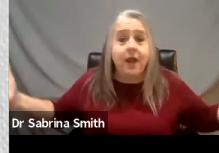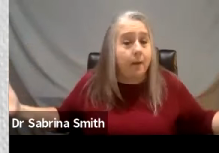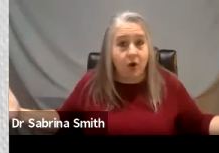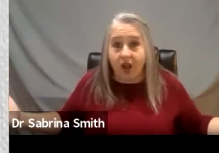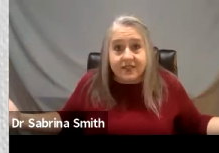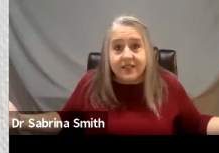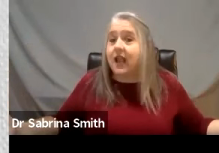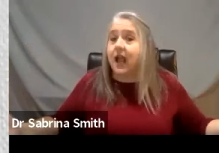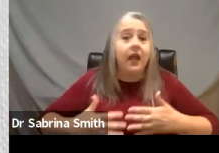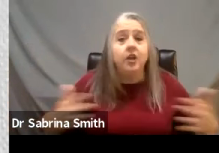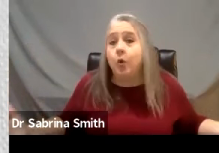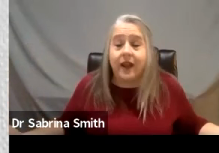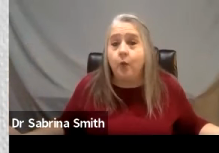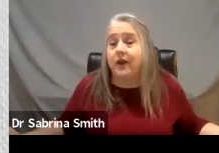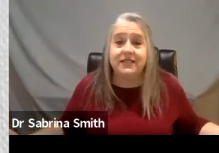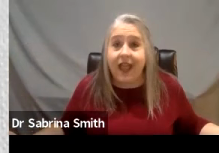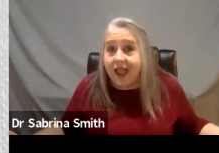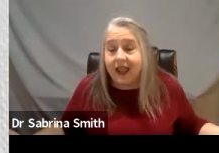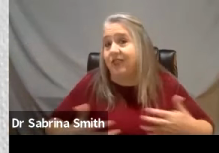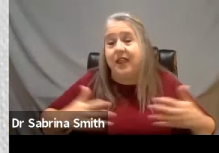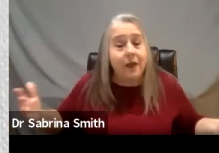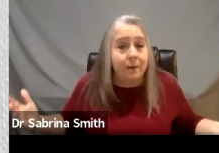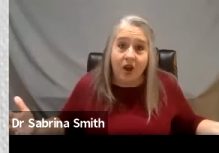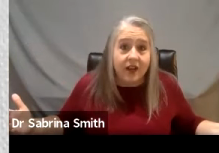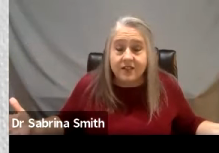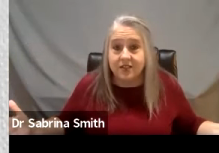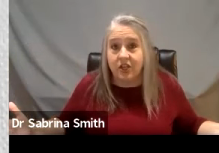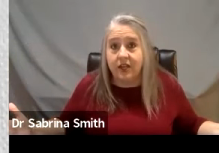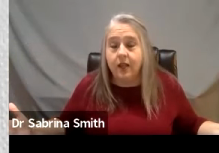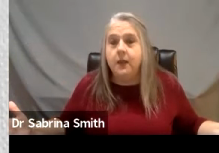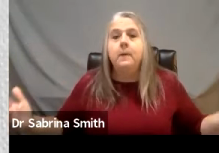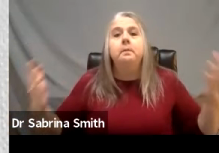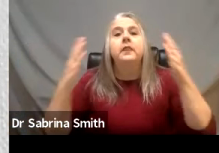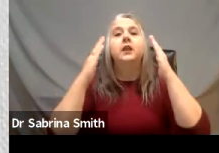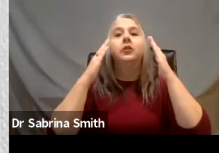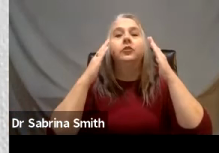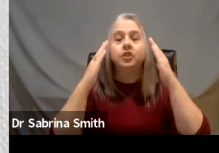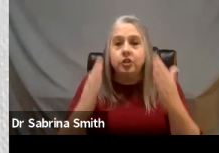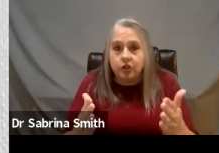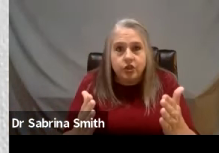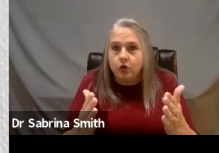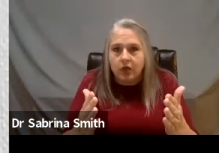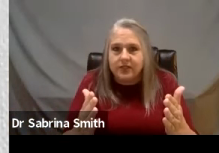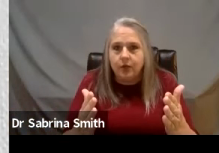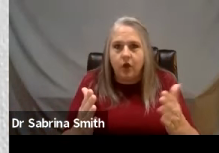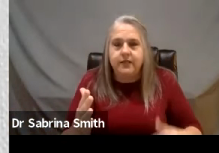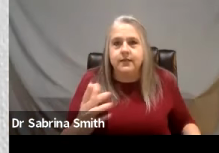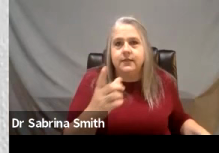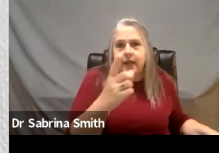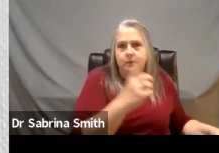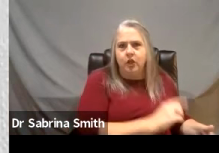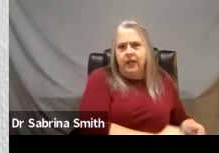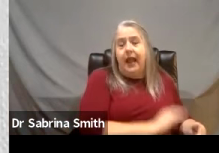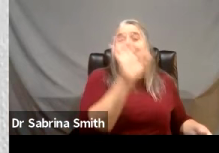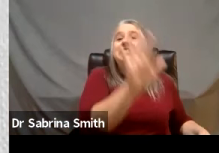head, I'm not processing, I know what I want to say, and I think my product is good. There's no trust there with the audience, because